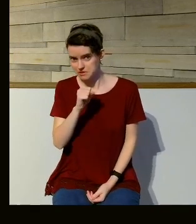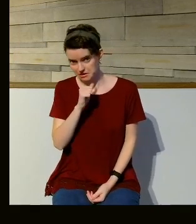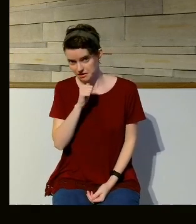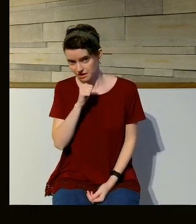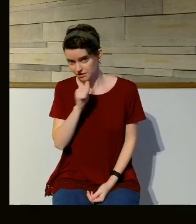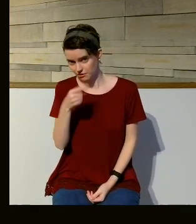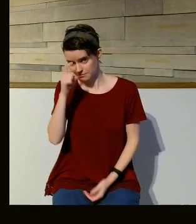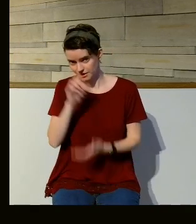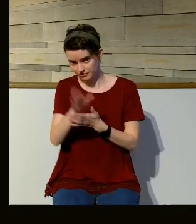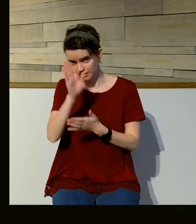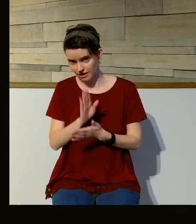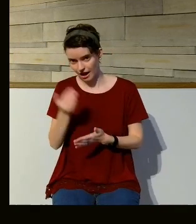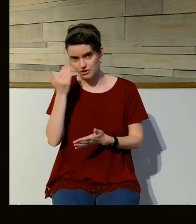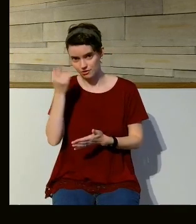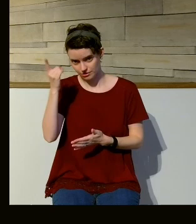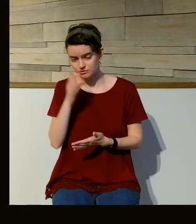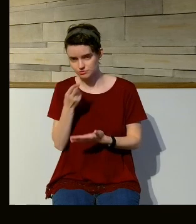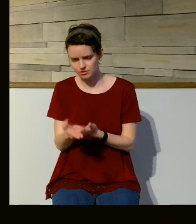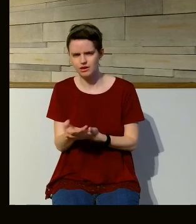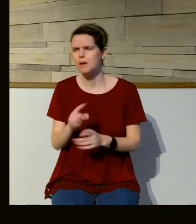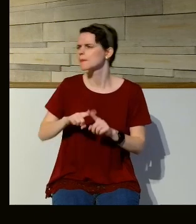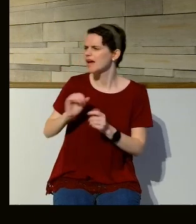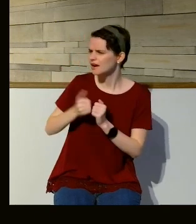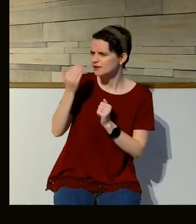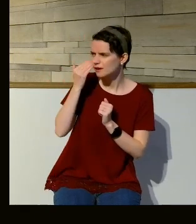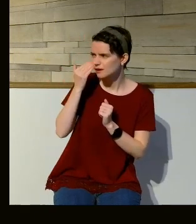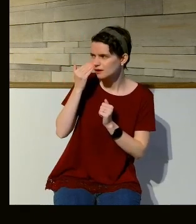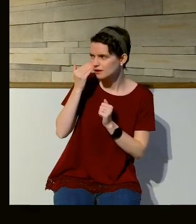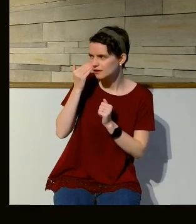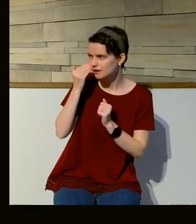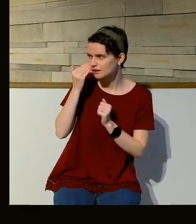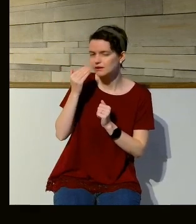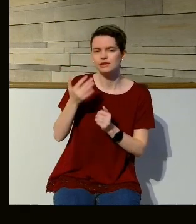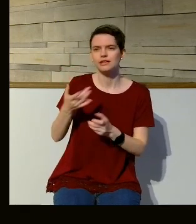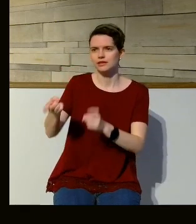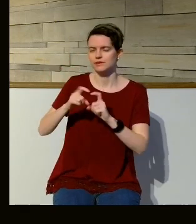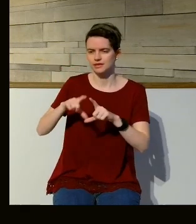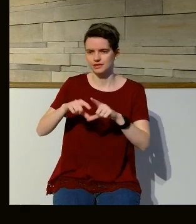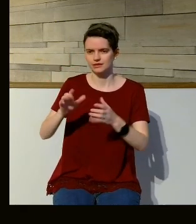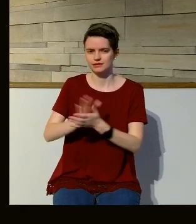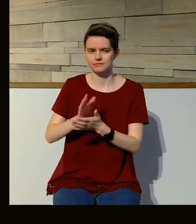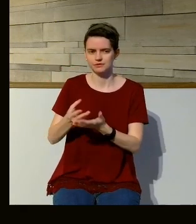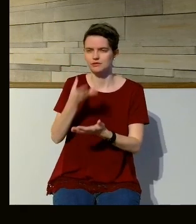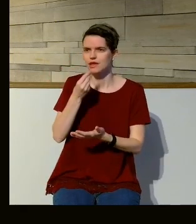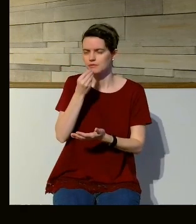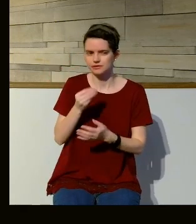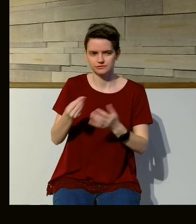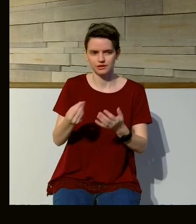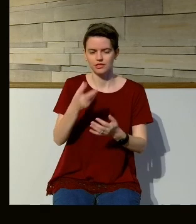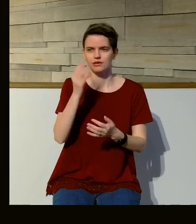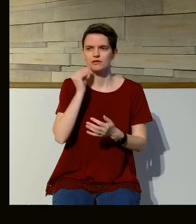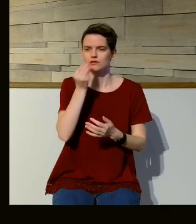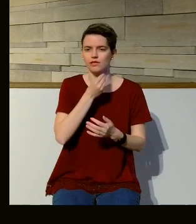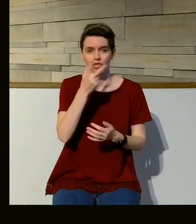I believe God exists, I know he exists. And she goes, but how do you know? I said, hand me that napkin. I'll show you. This is what I presented to her. 30 seconds or